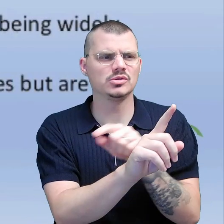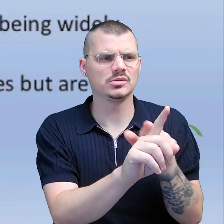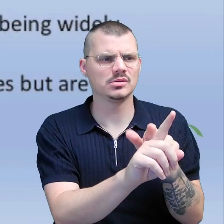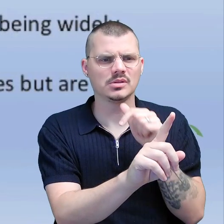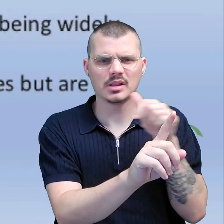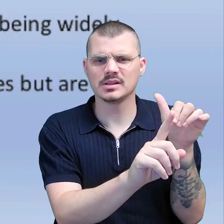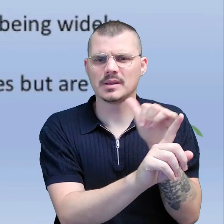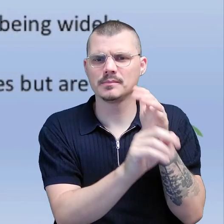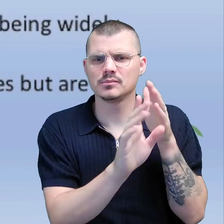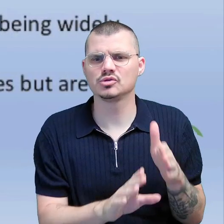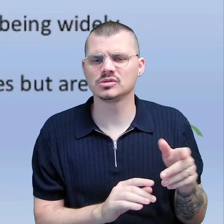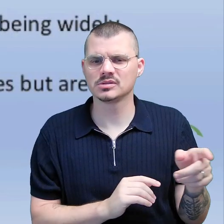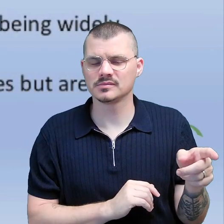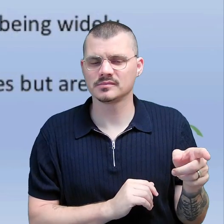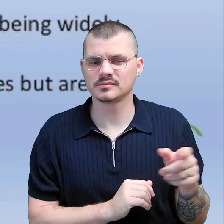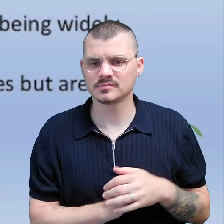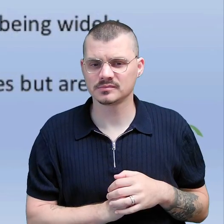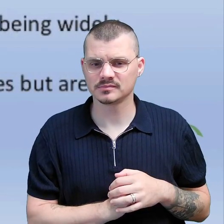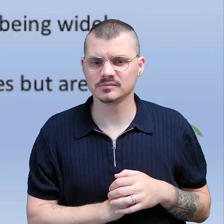exact copies.